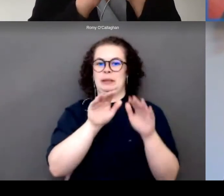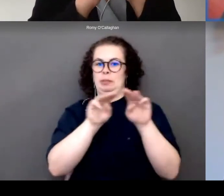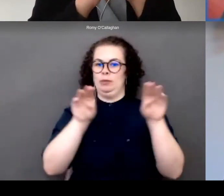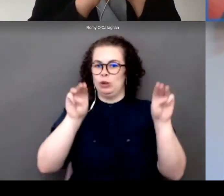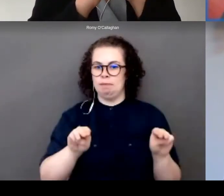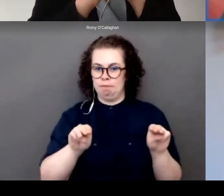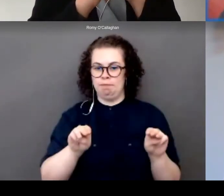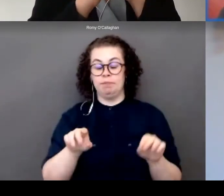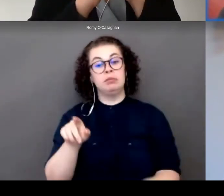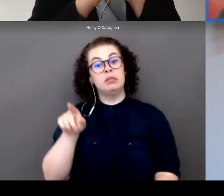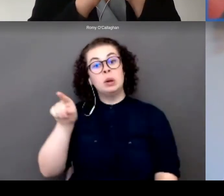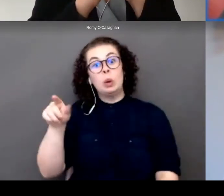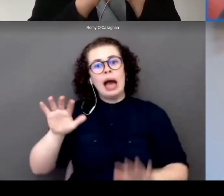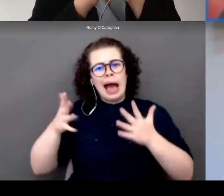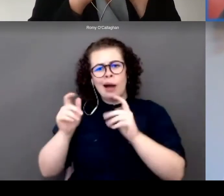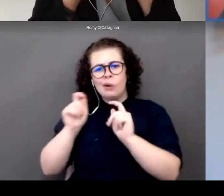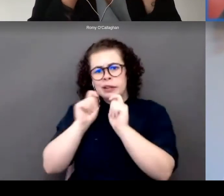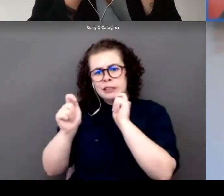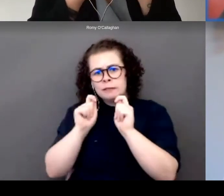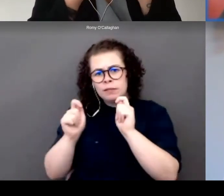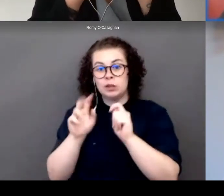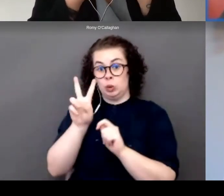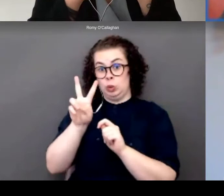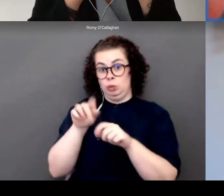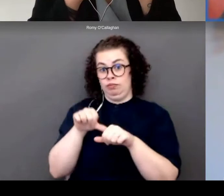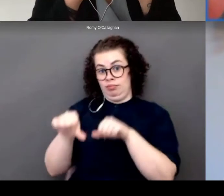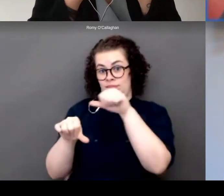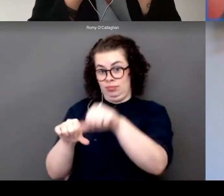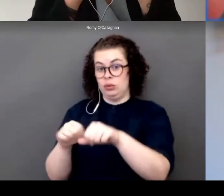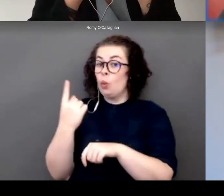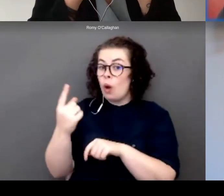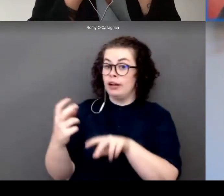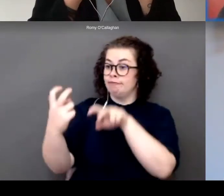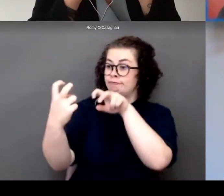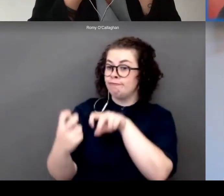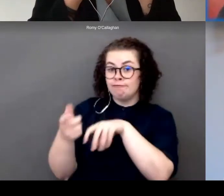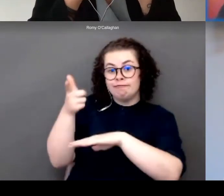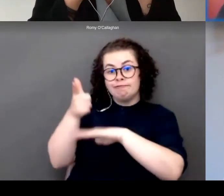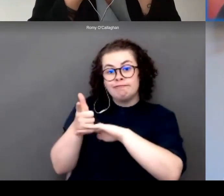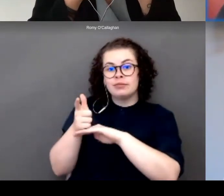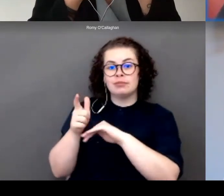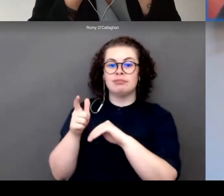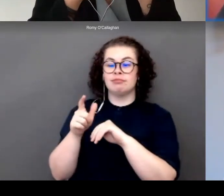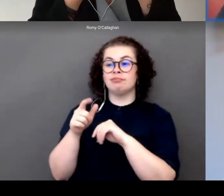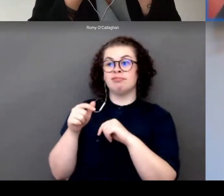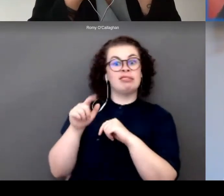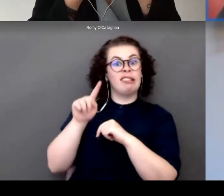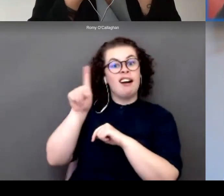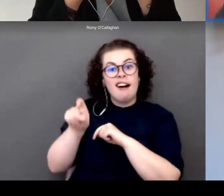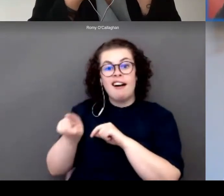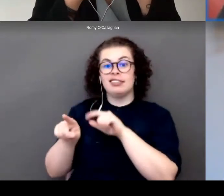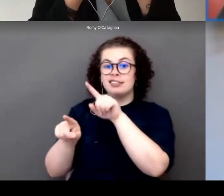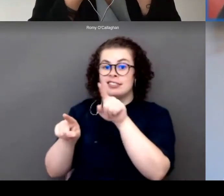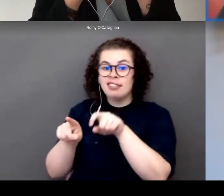in two steps, one exploratory interview and then the